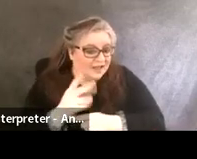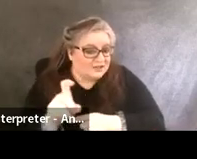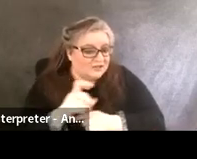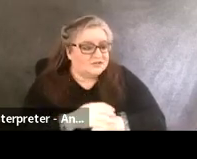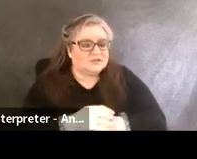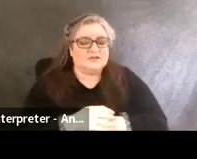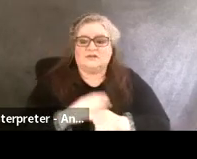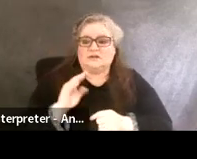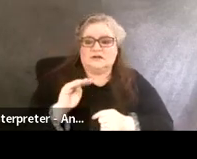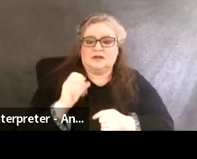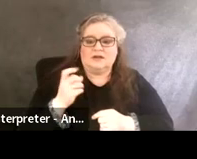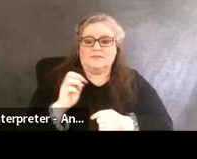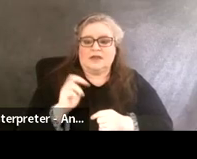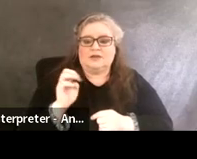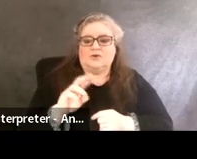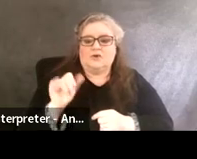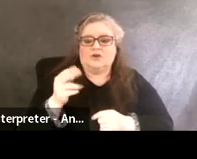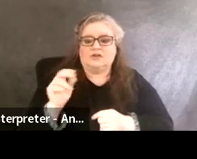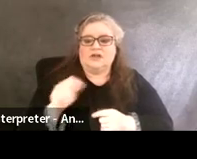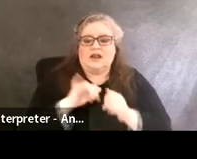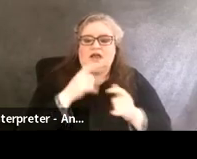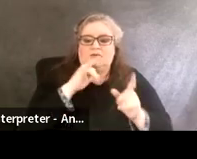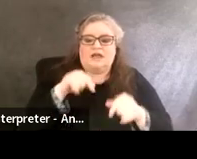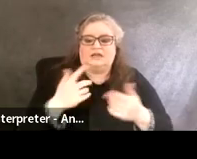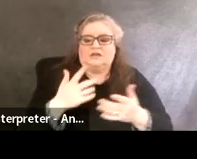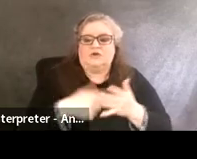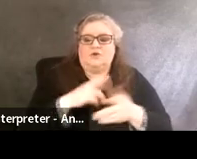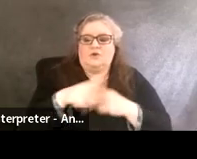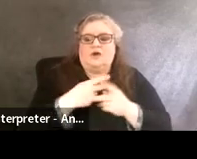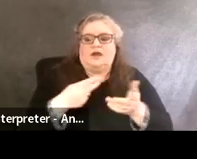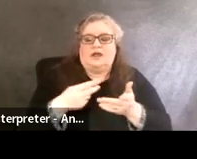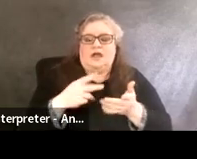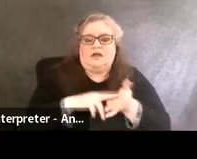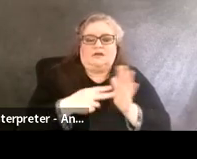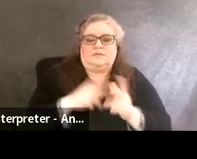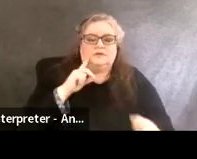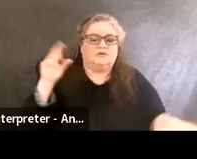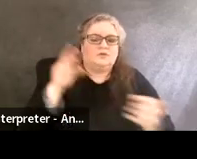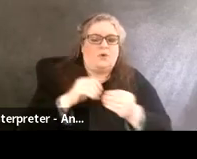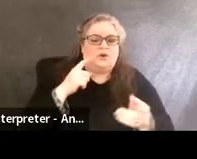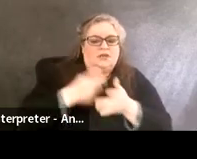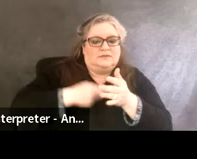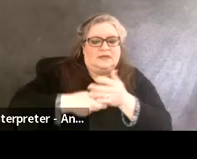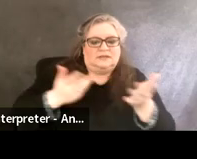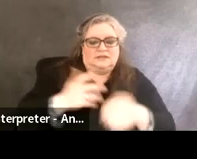Megan or Jonna, how should we answer this question? What kind of constitutes total expenses?